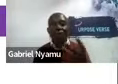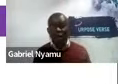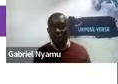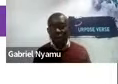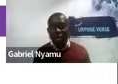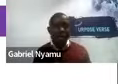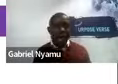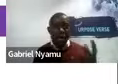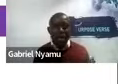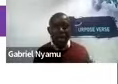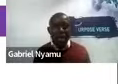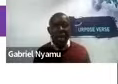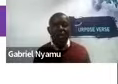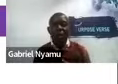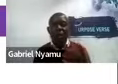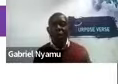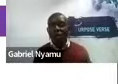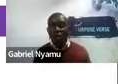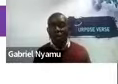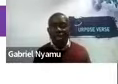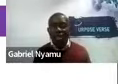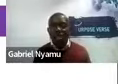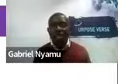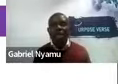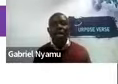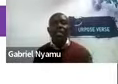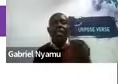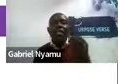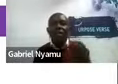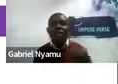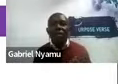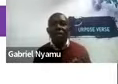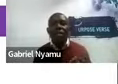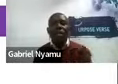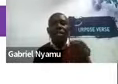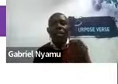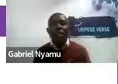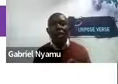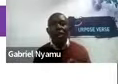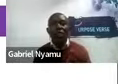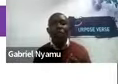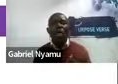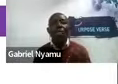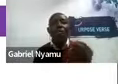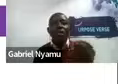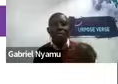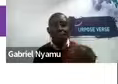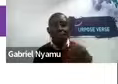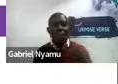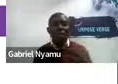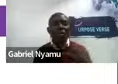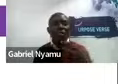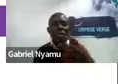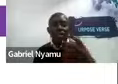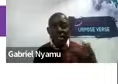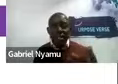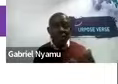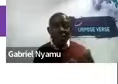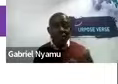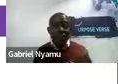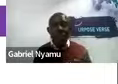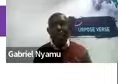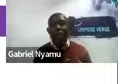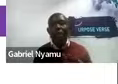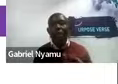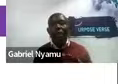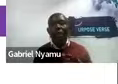simplifies your life. That's how I can describe what purpose means. It is redemptive because it avoids you to make drifts or kind of mistakes in